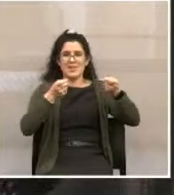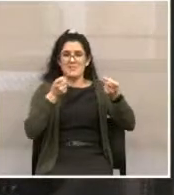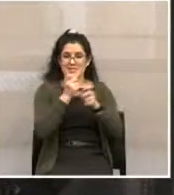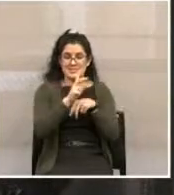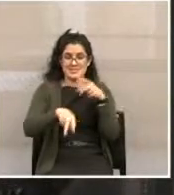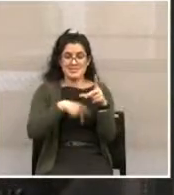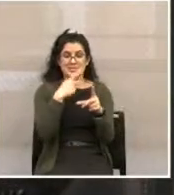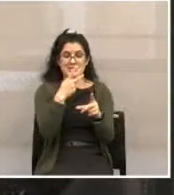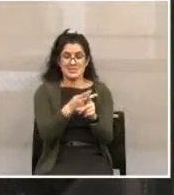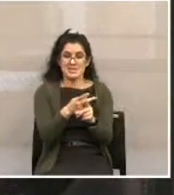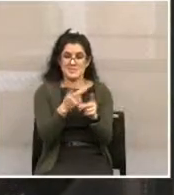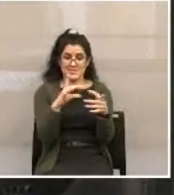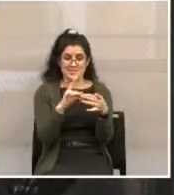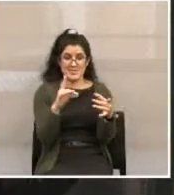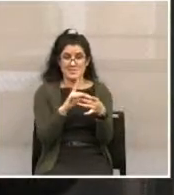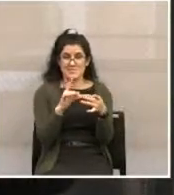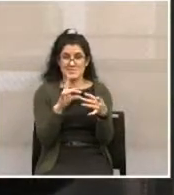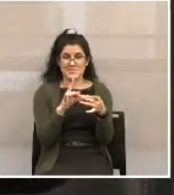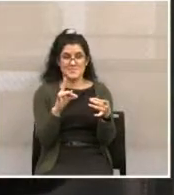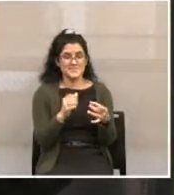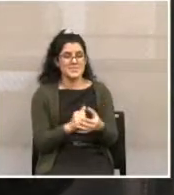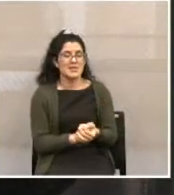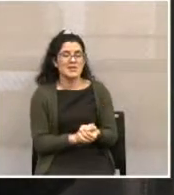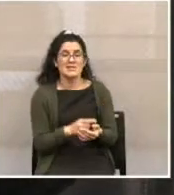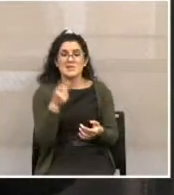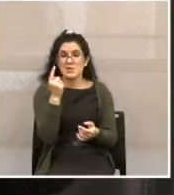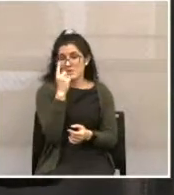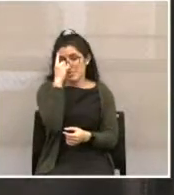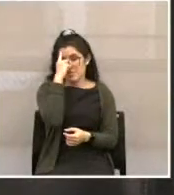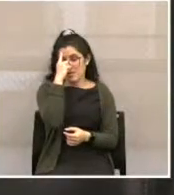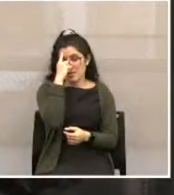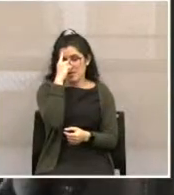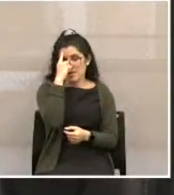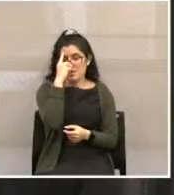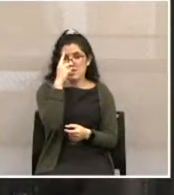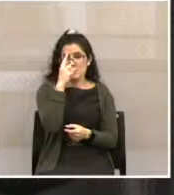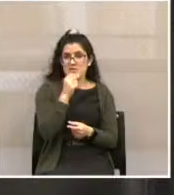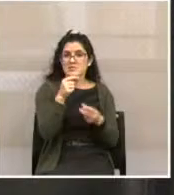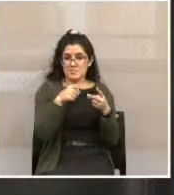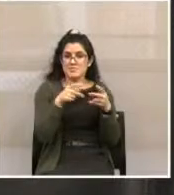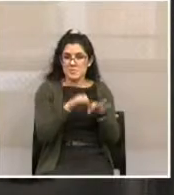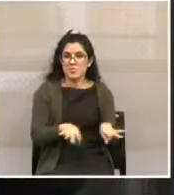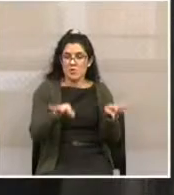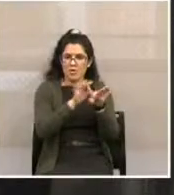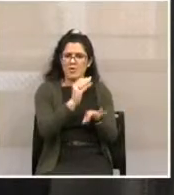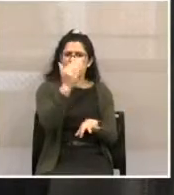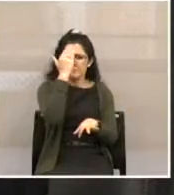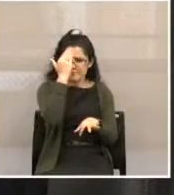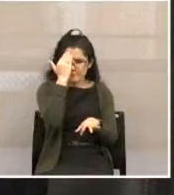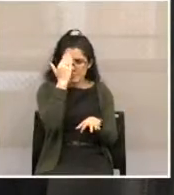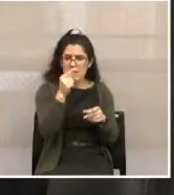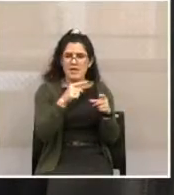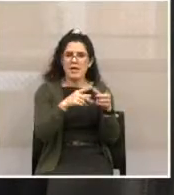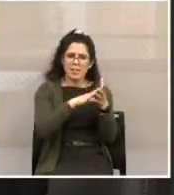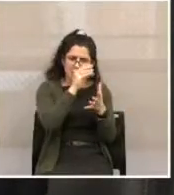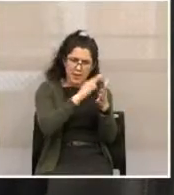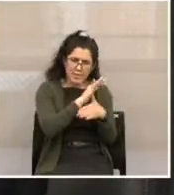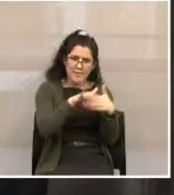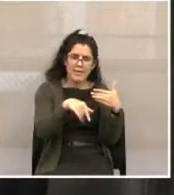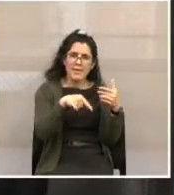of messages. So I do think that beyond raising awareness, beyond doing the technological